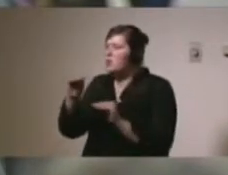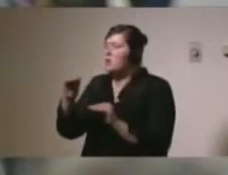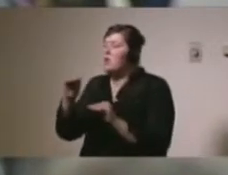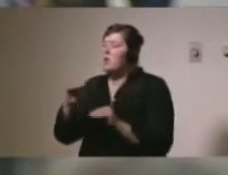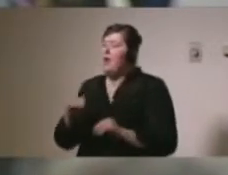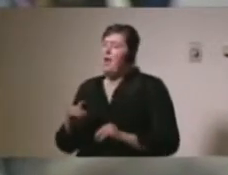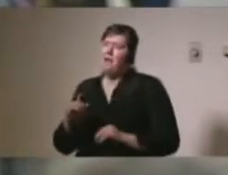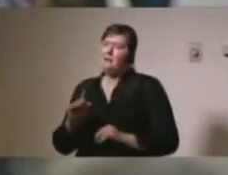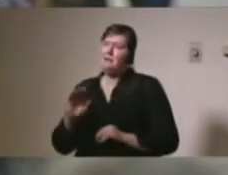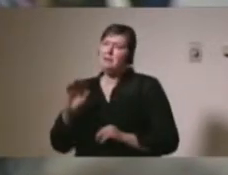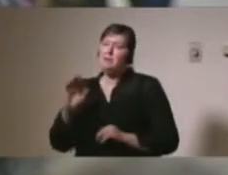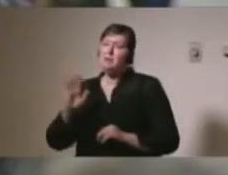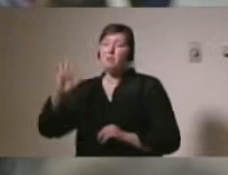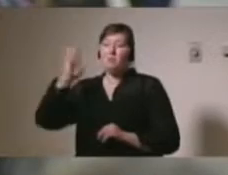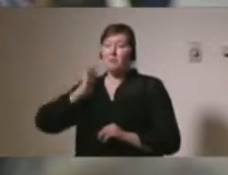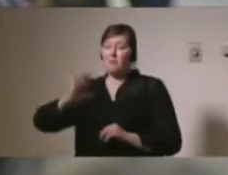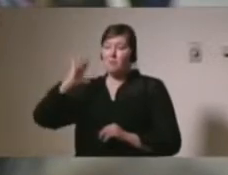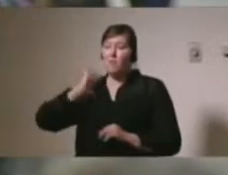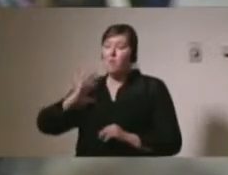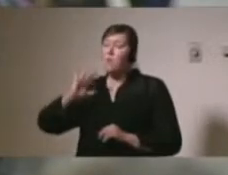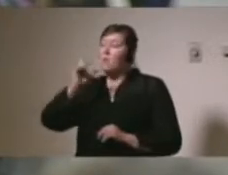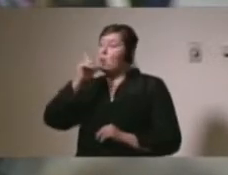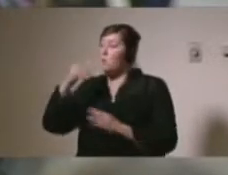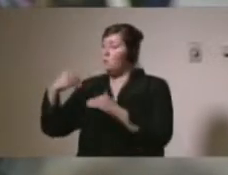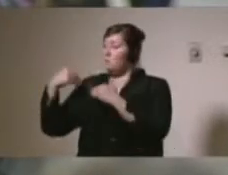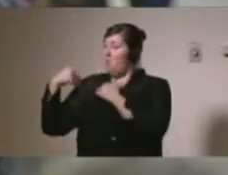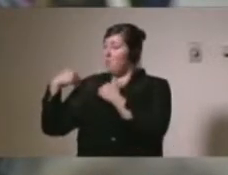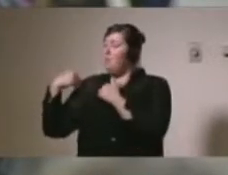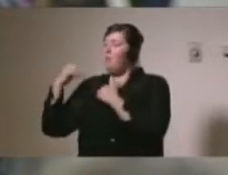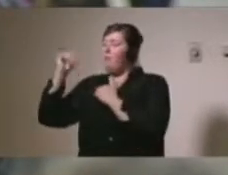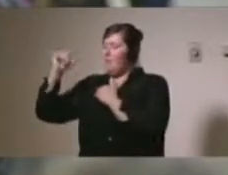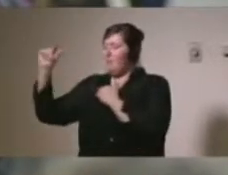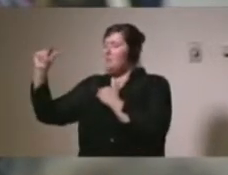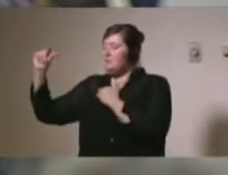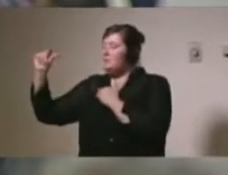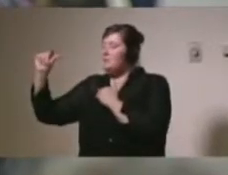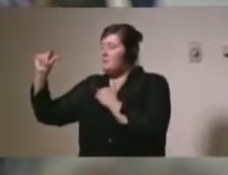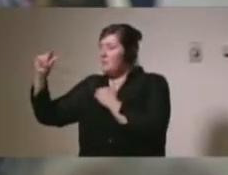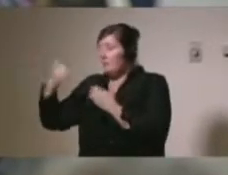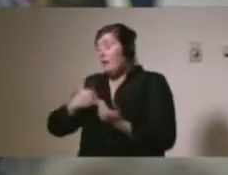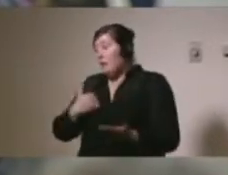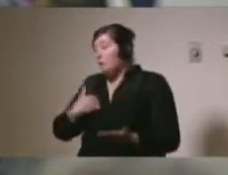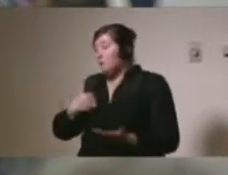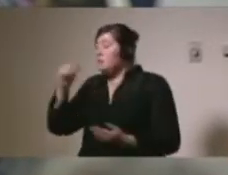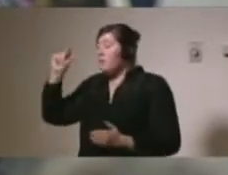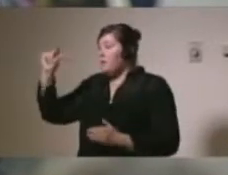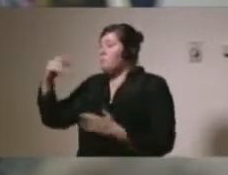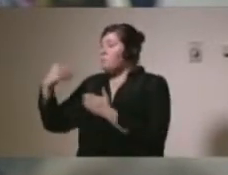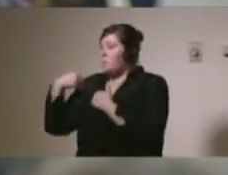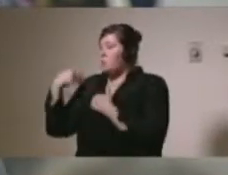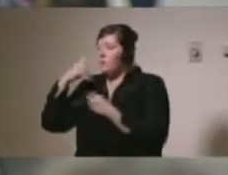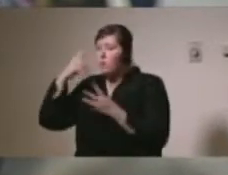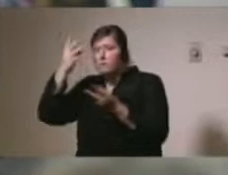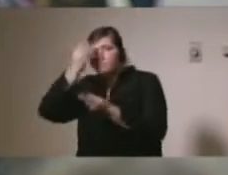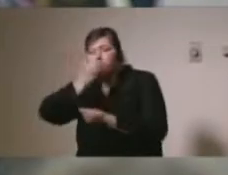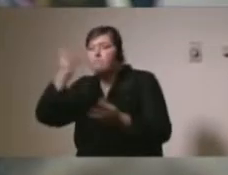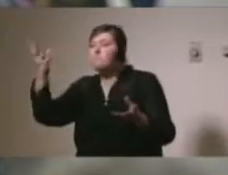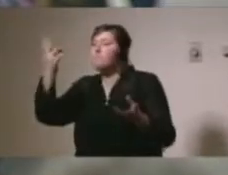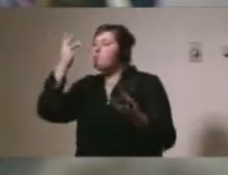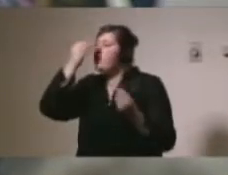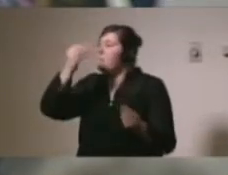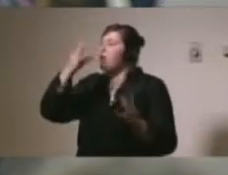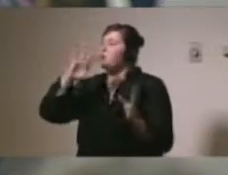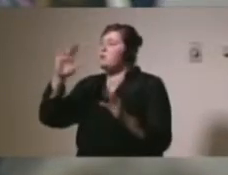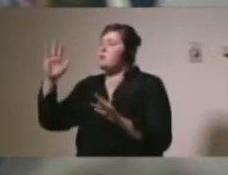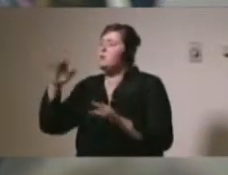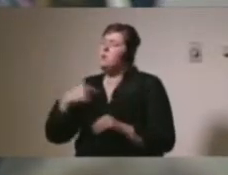historically by government, certainly in Canada. And I'm curious whether or not the government provides additional funds